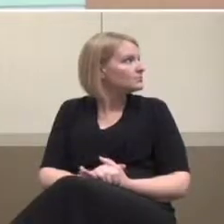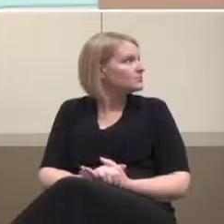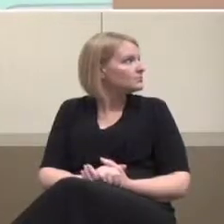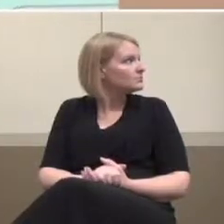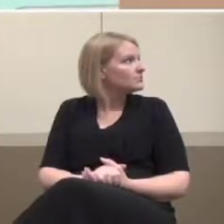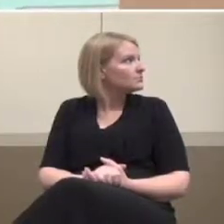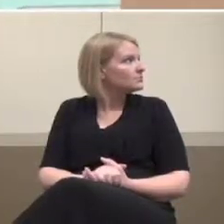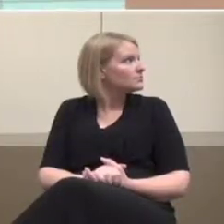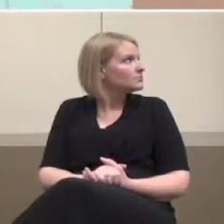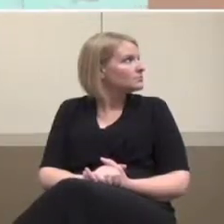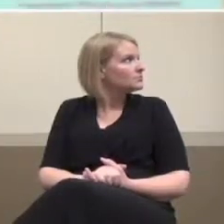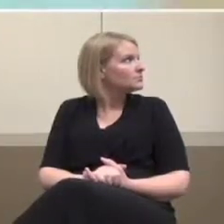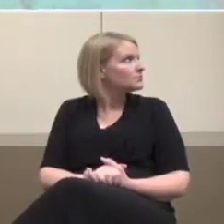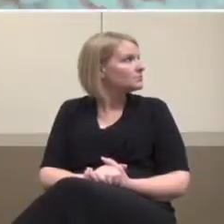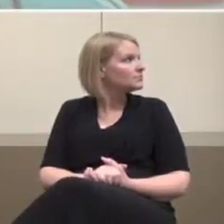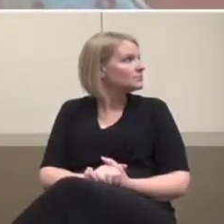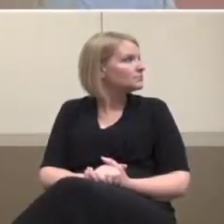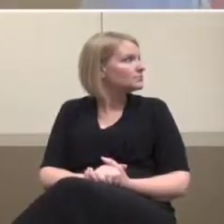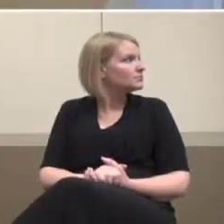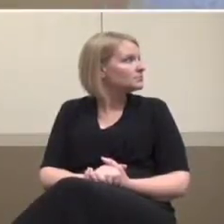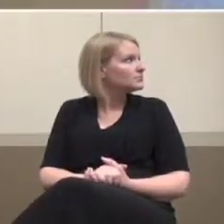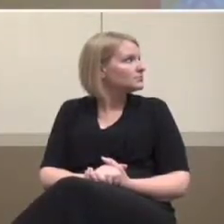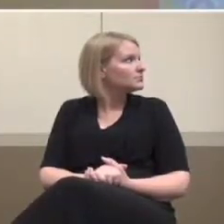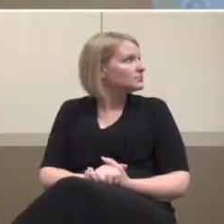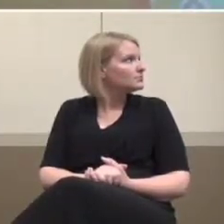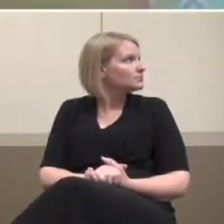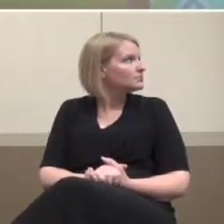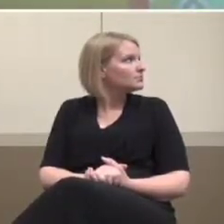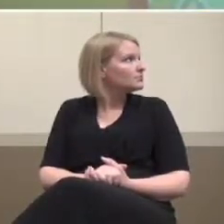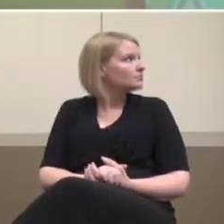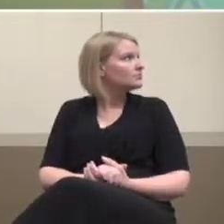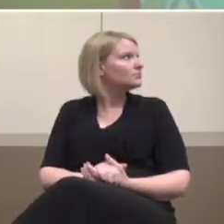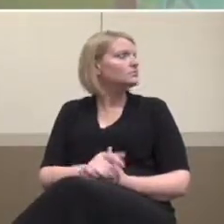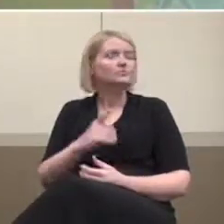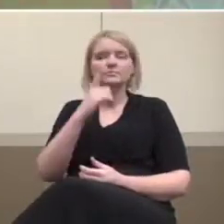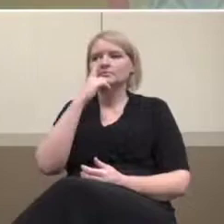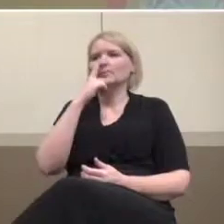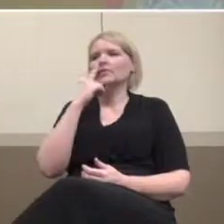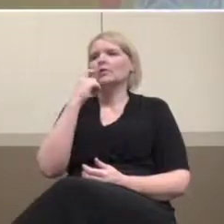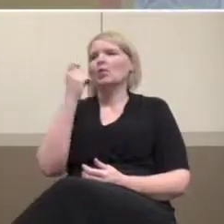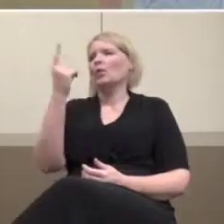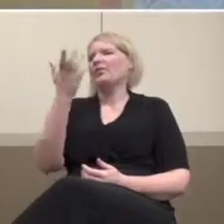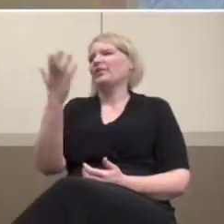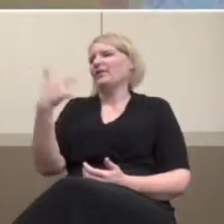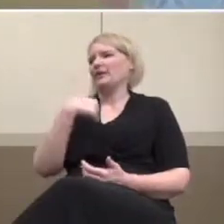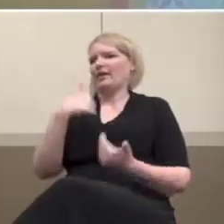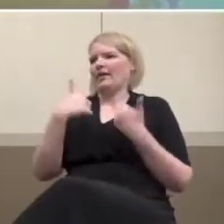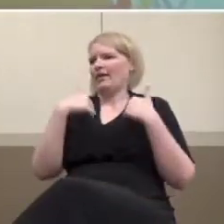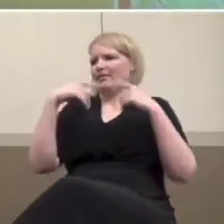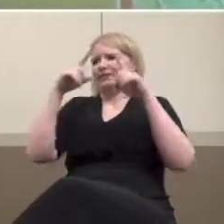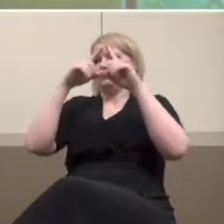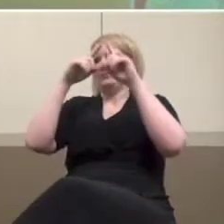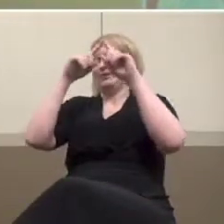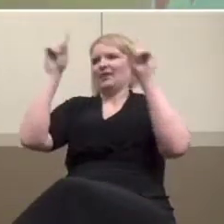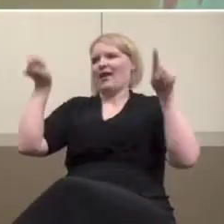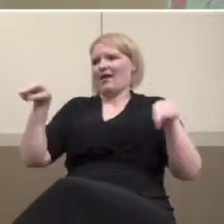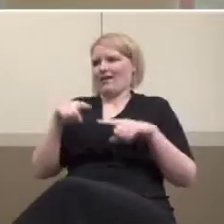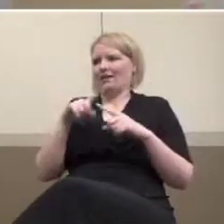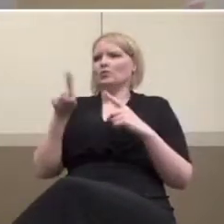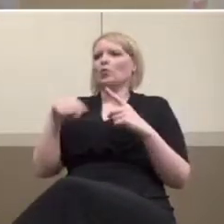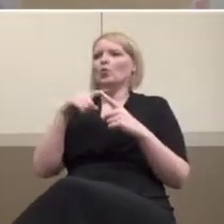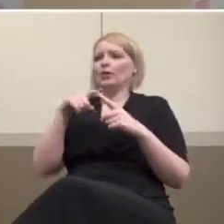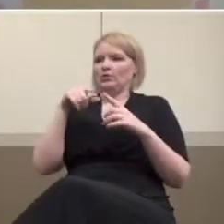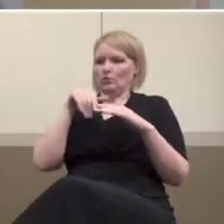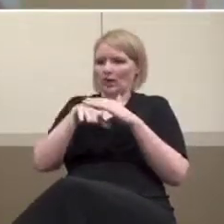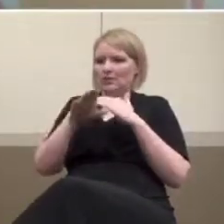I'm not going to go through that. This is just something I had like a sign when it come to class. Are you ready for class? Do you